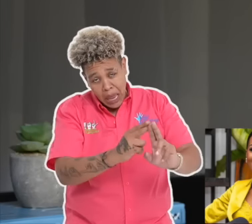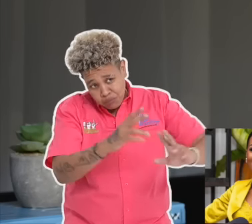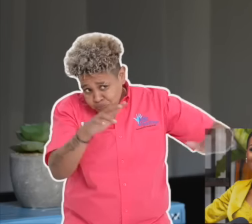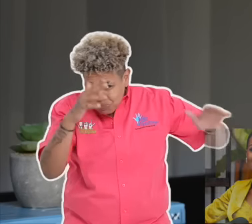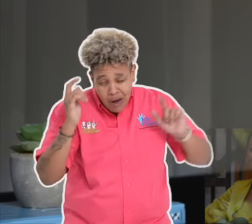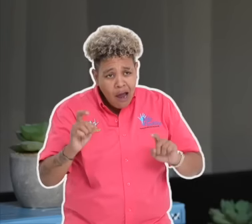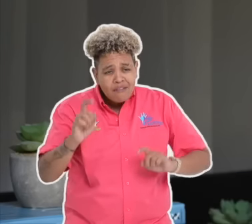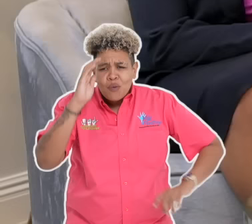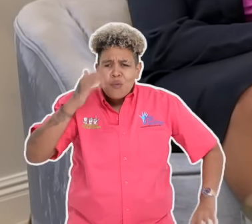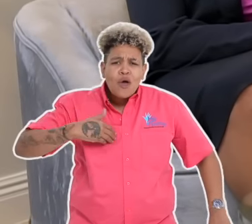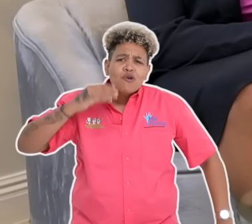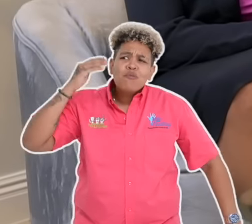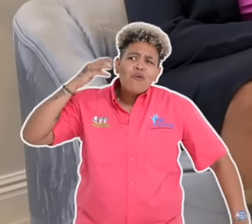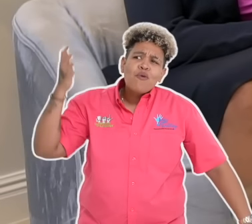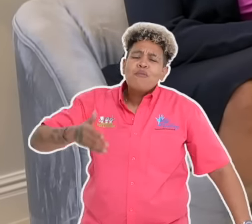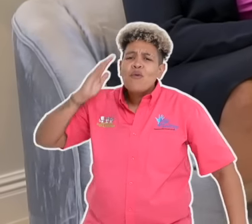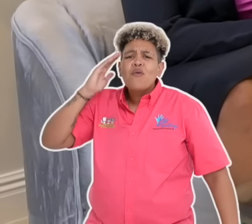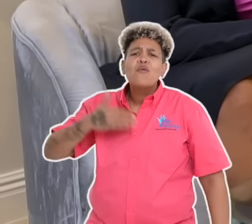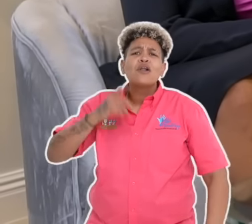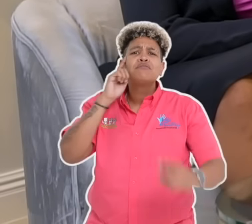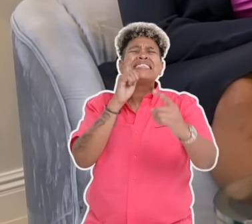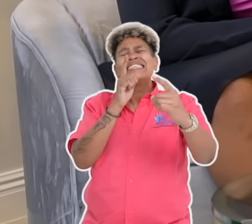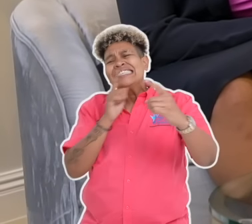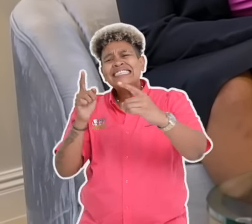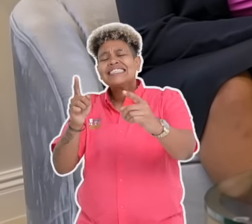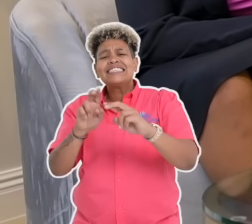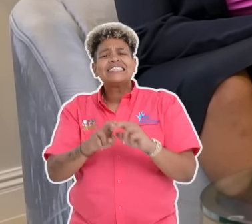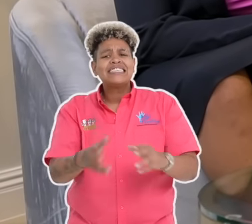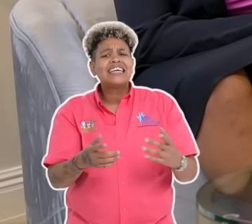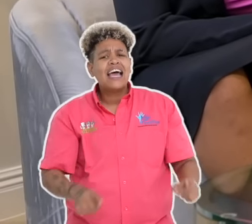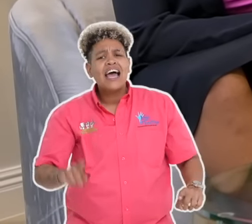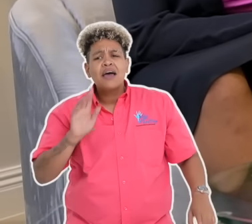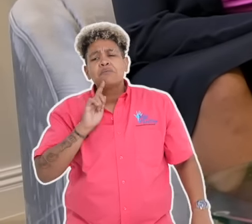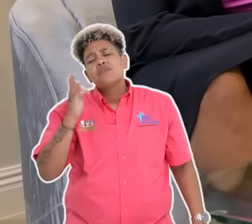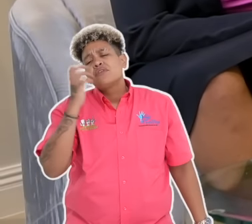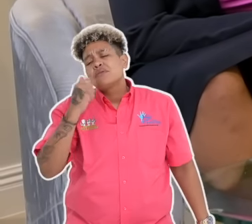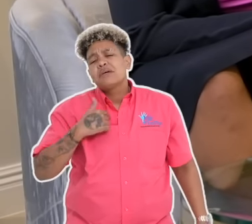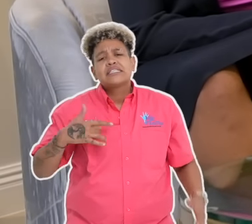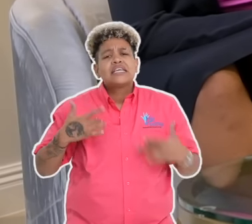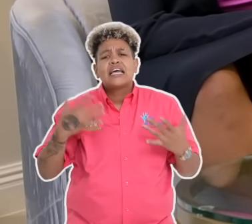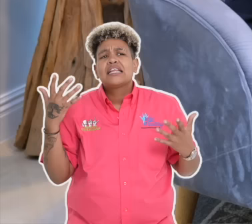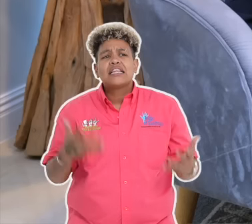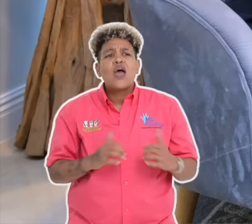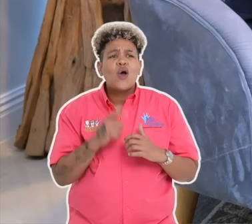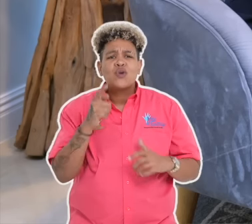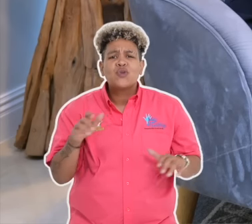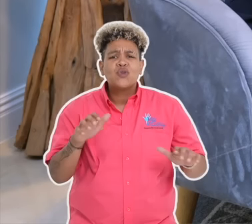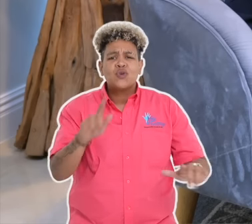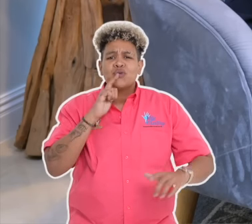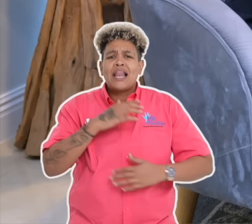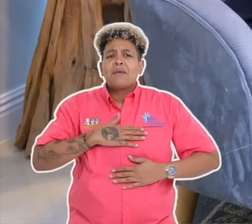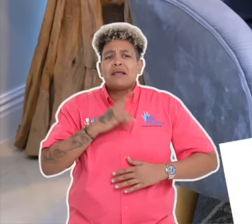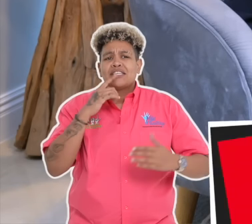some respect on your name. Welcome home and welcome to the Redirection seat. Oh my God, I'm so excited to be here. How Thank are you so you?